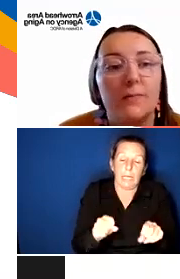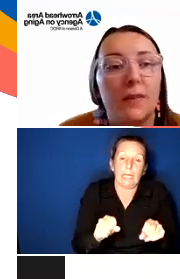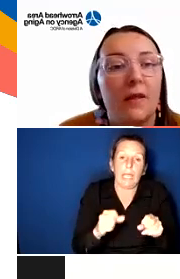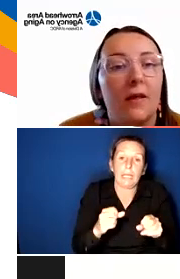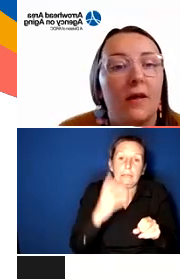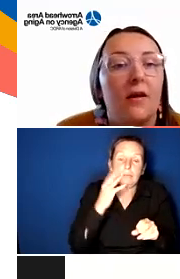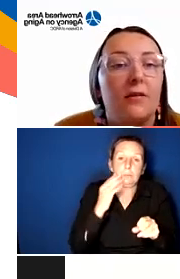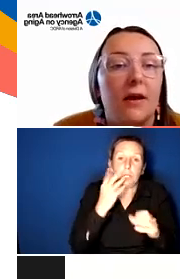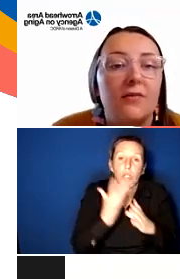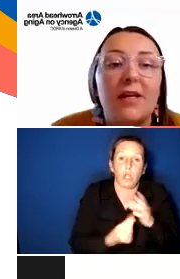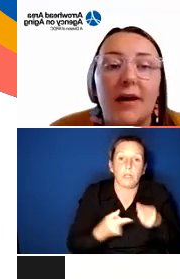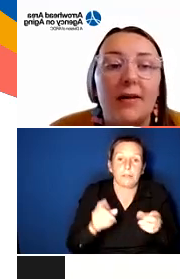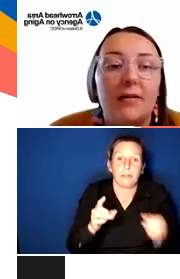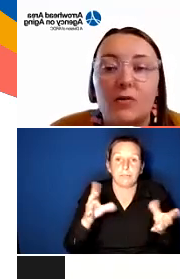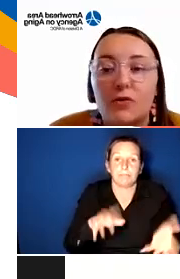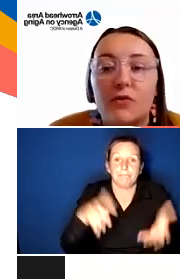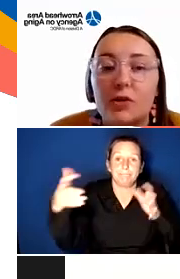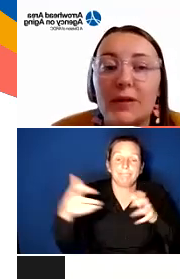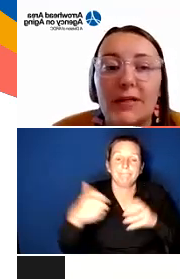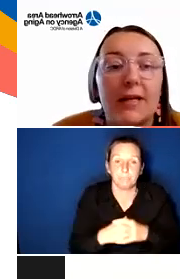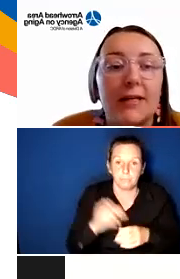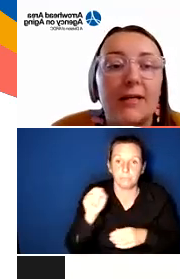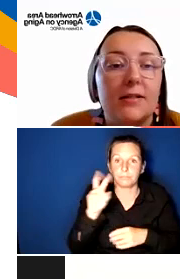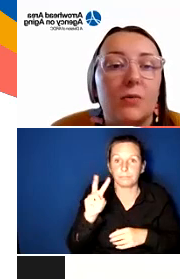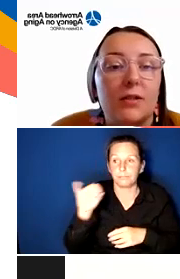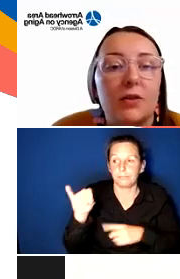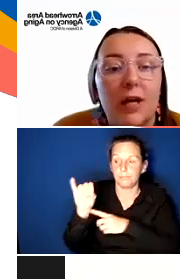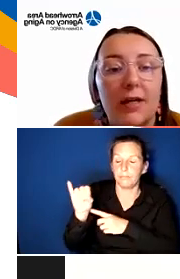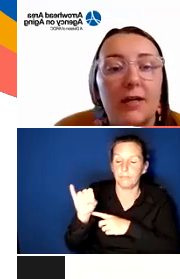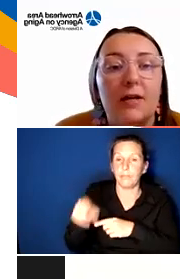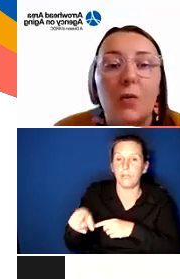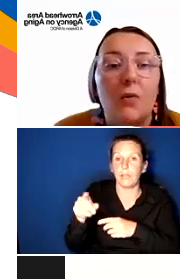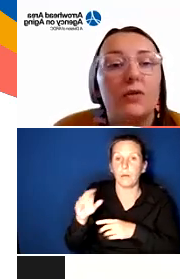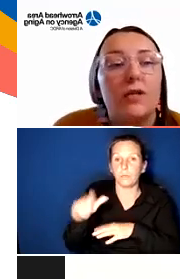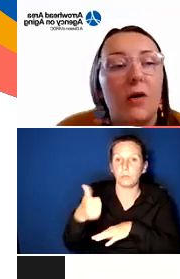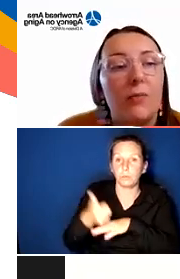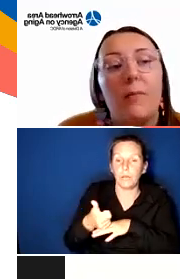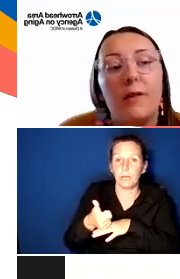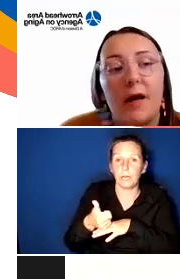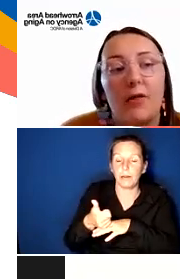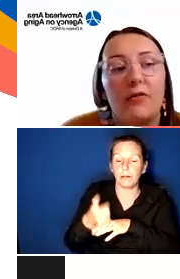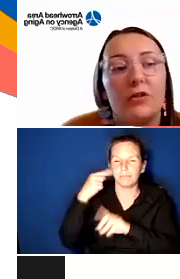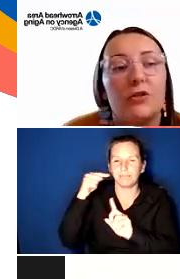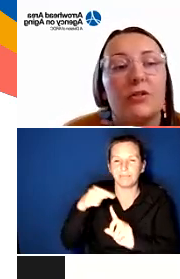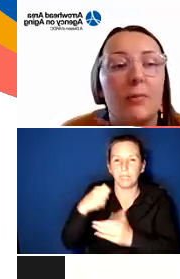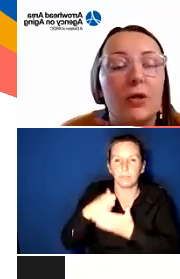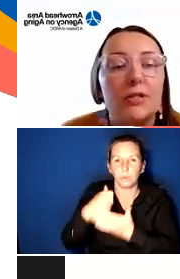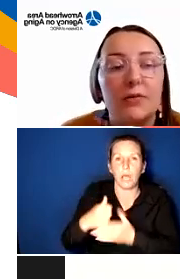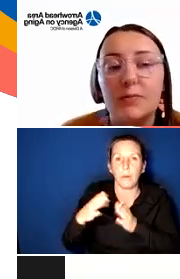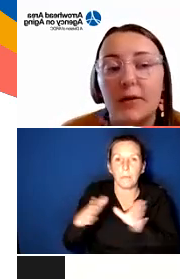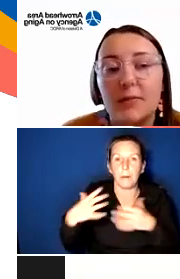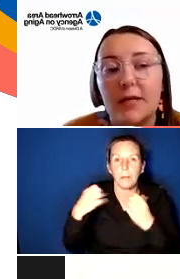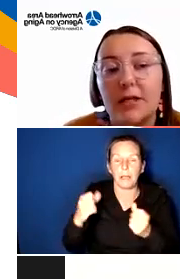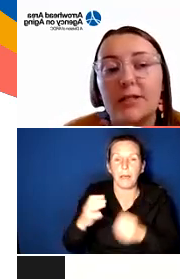quote. The SVI, the Social Vulnerability Index, was created, quote, to help public health officials and